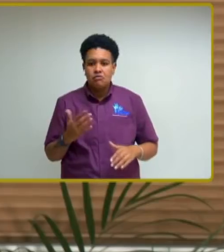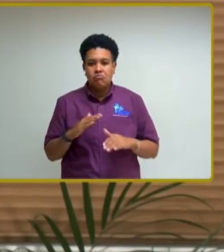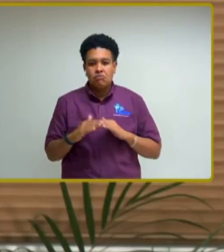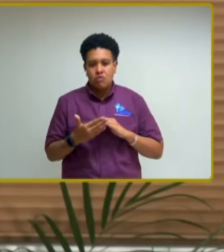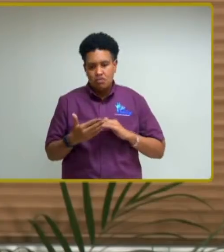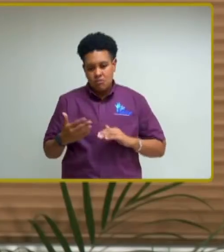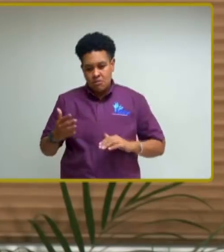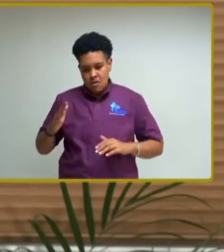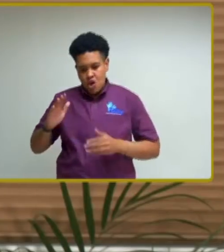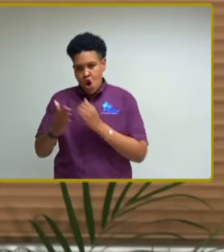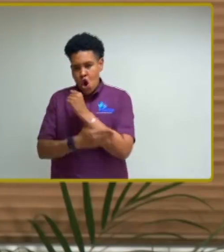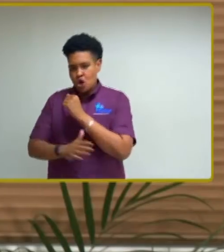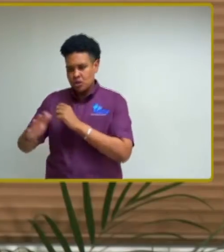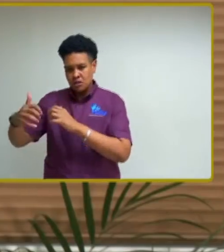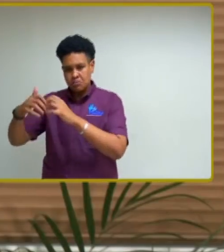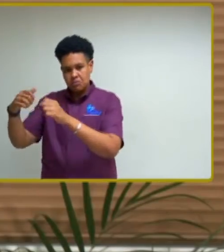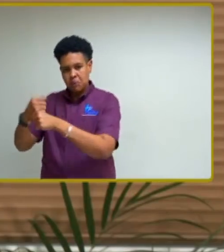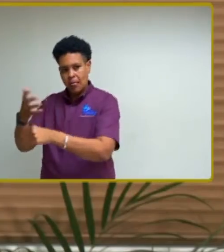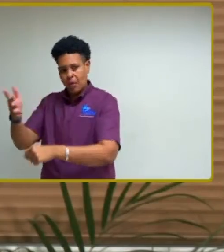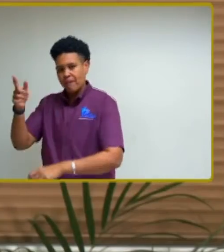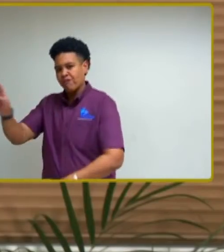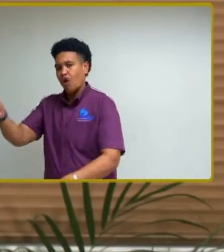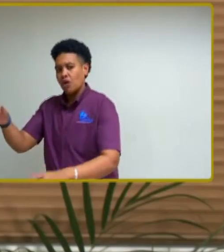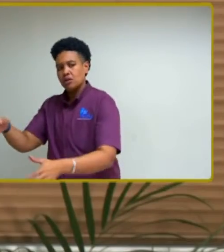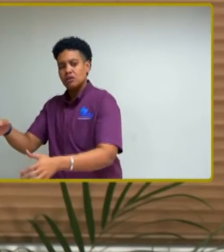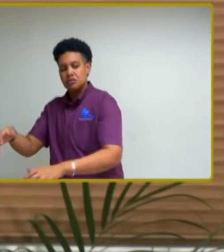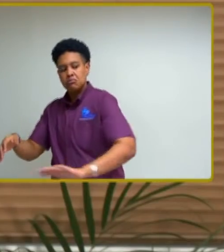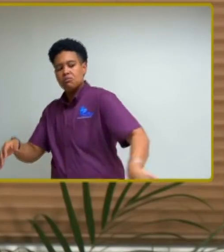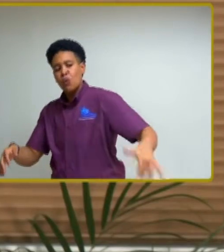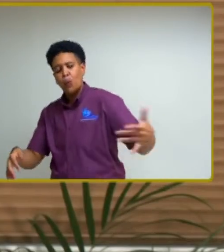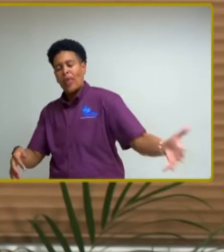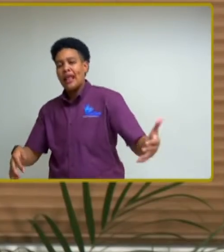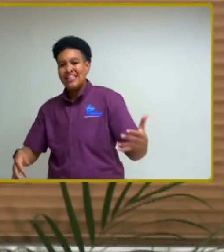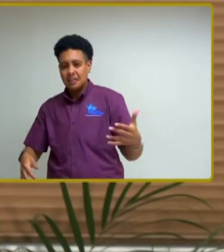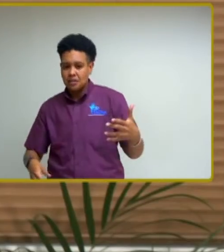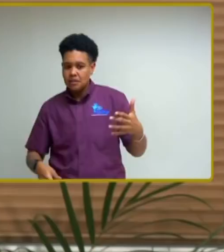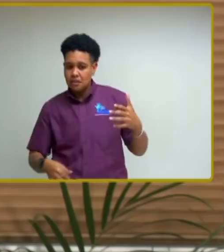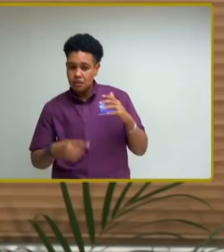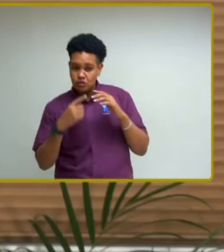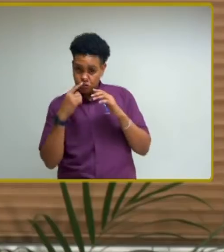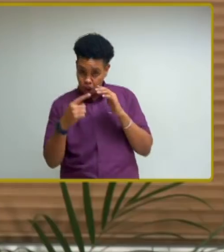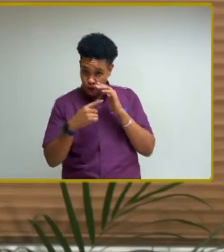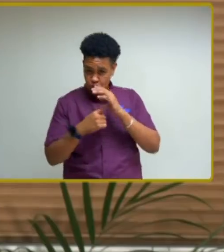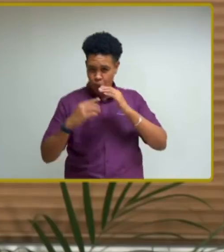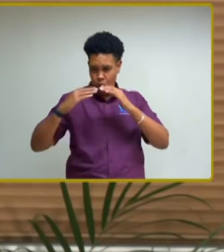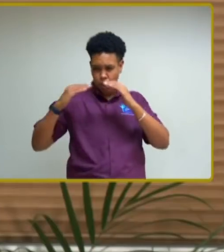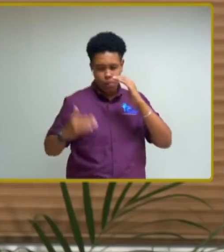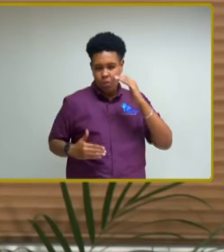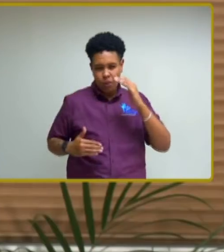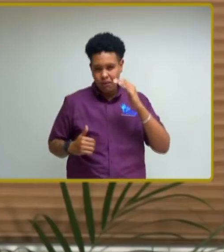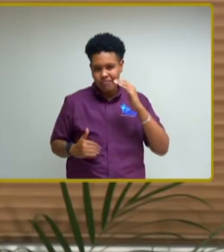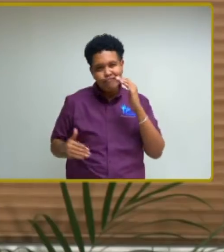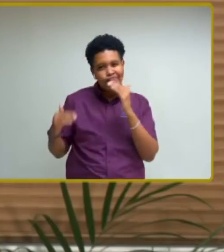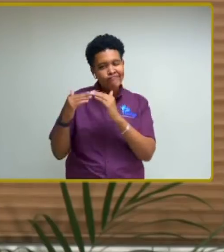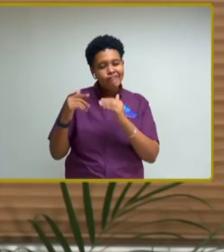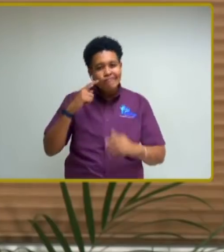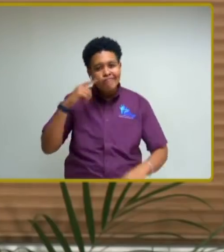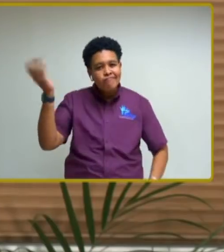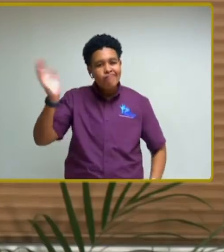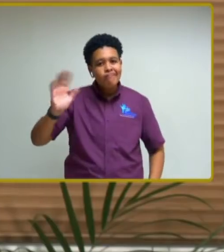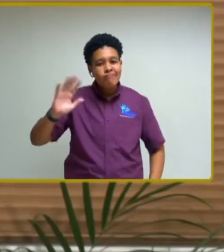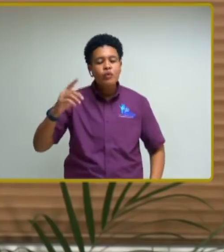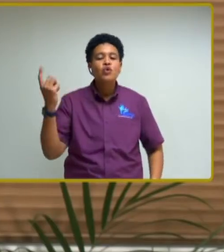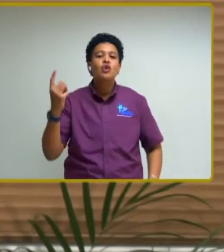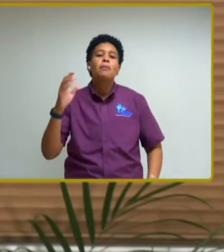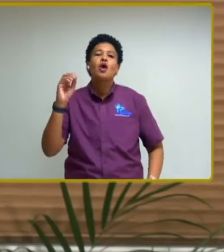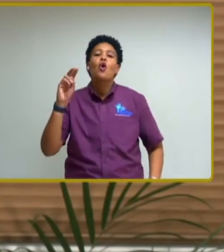and it does undermine the concept of vaccine equity, which is something that COVAX was